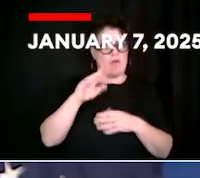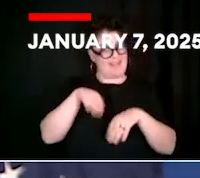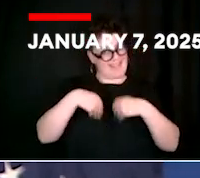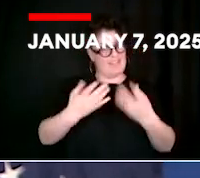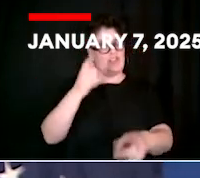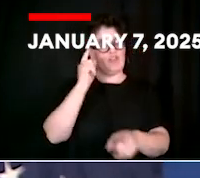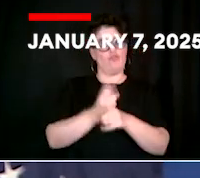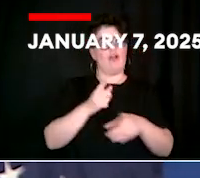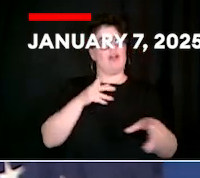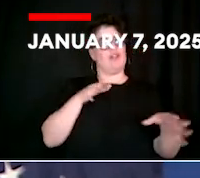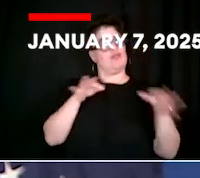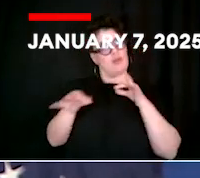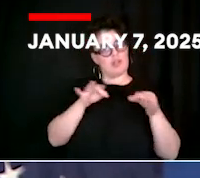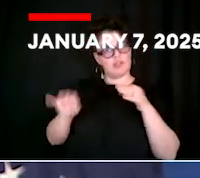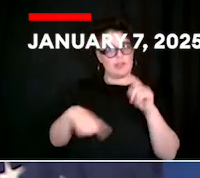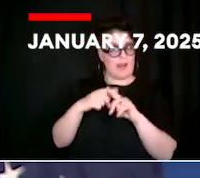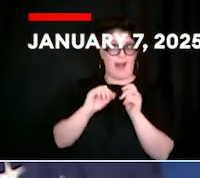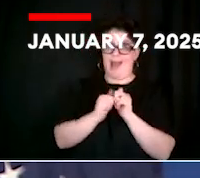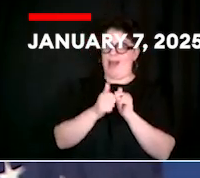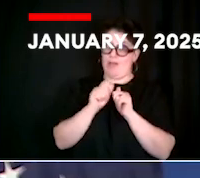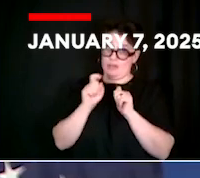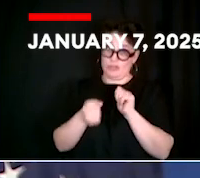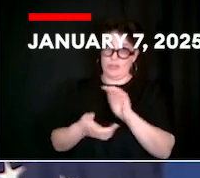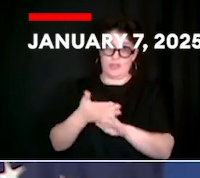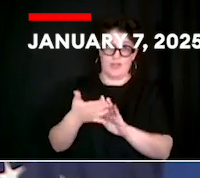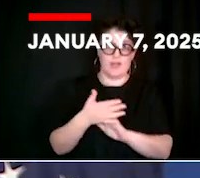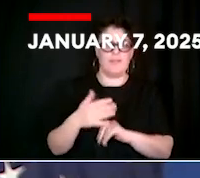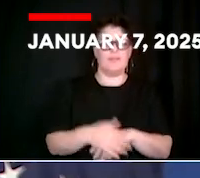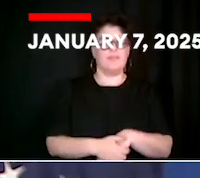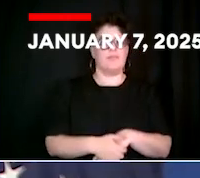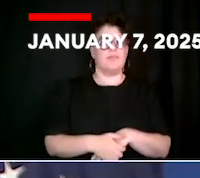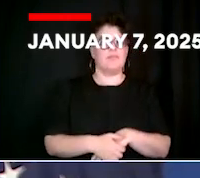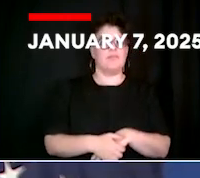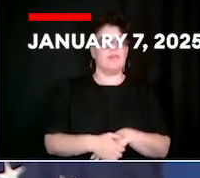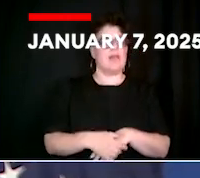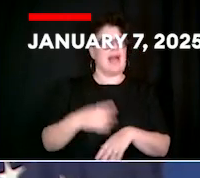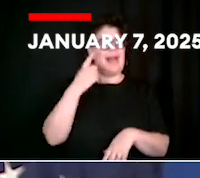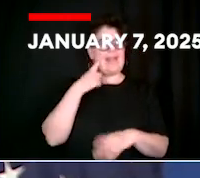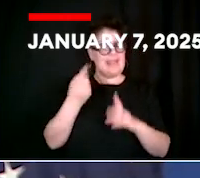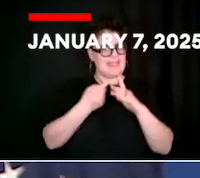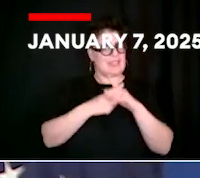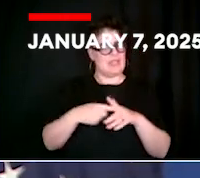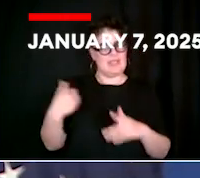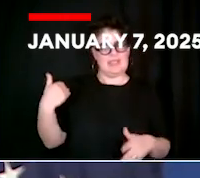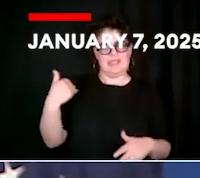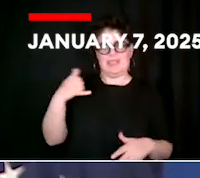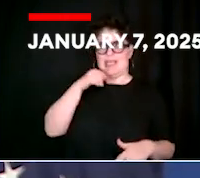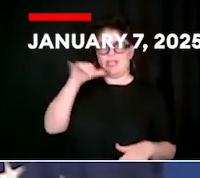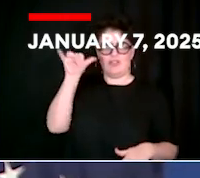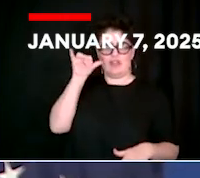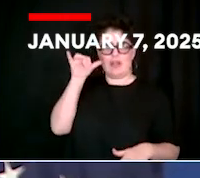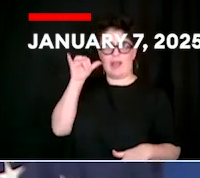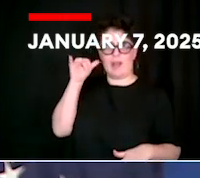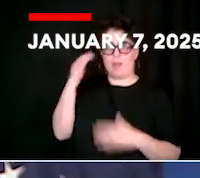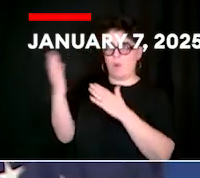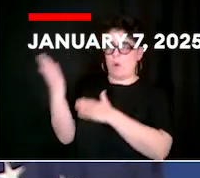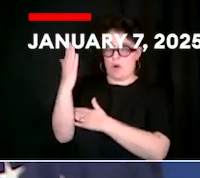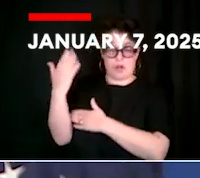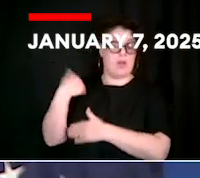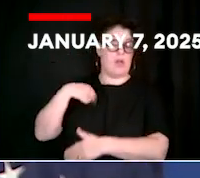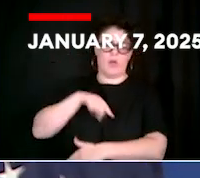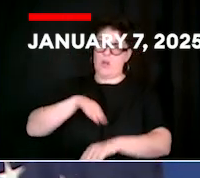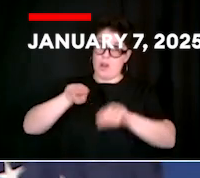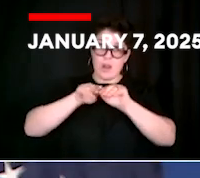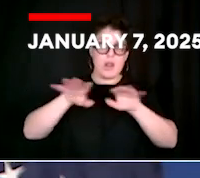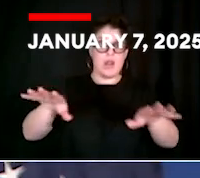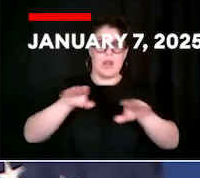And I think it went in effect Monday morning. We put a ton of information out there throughout